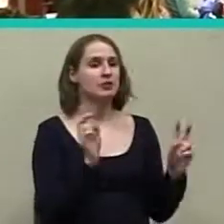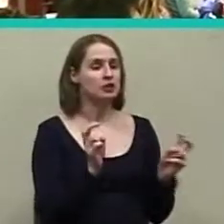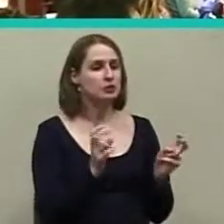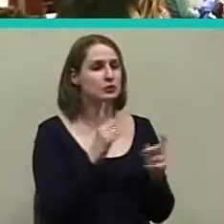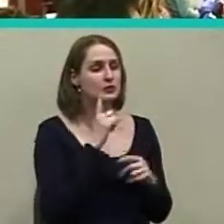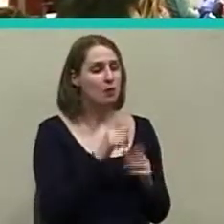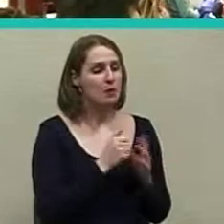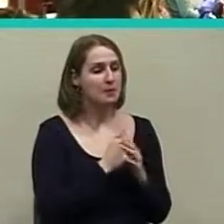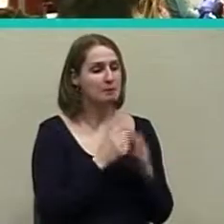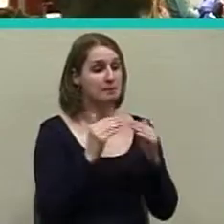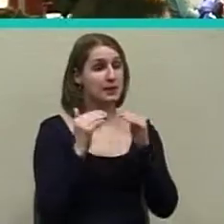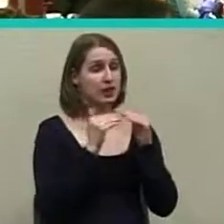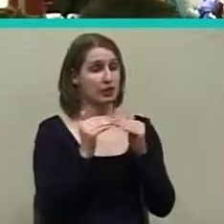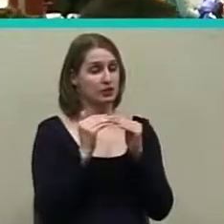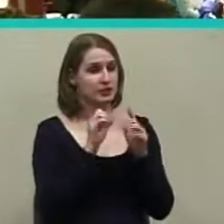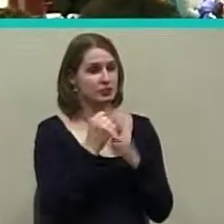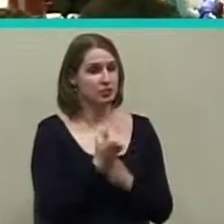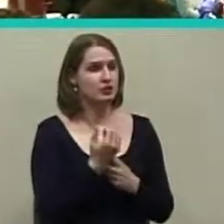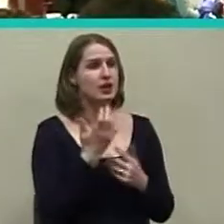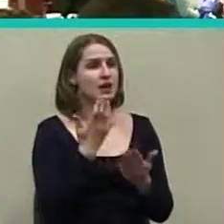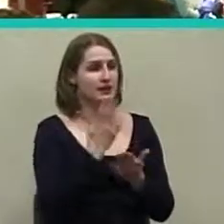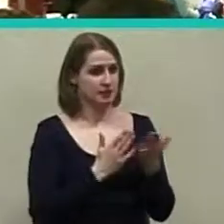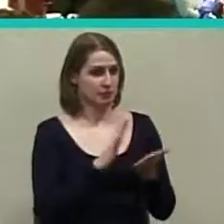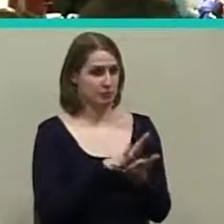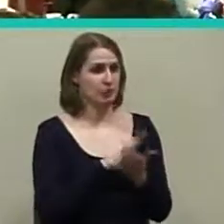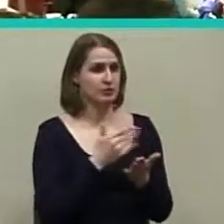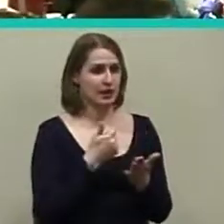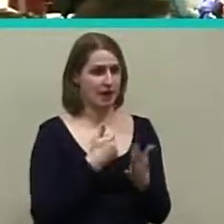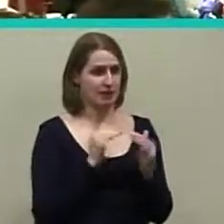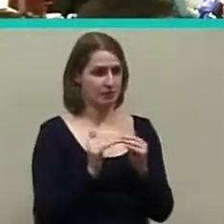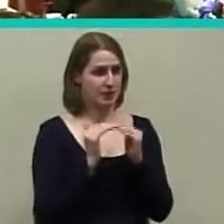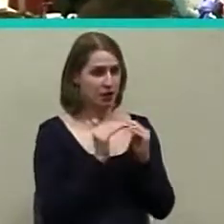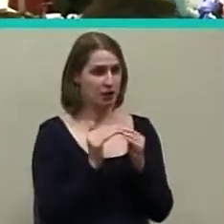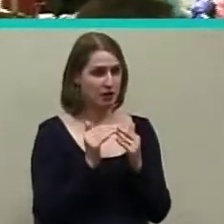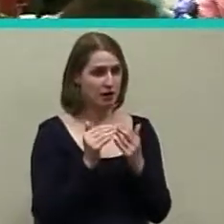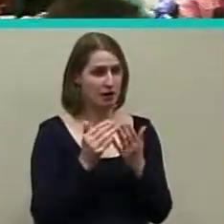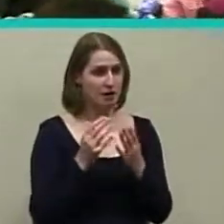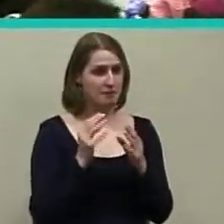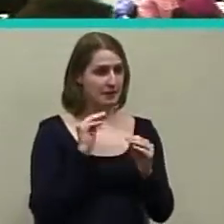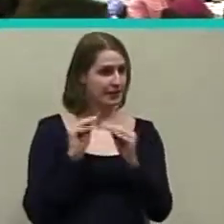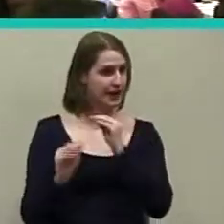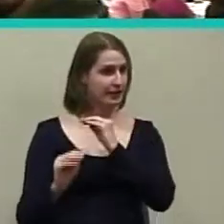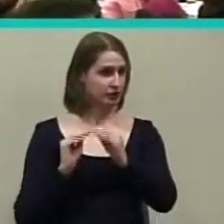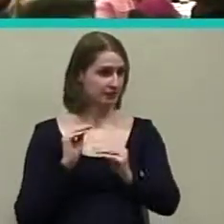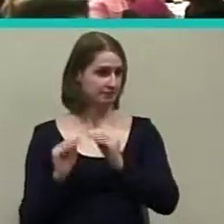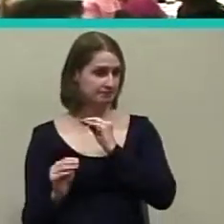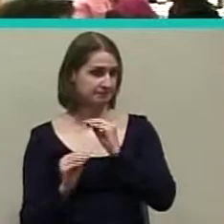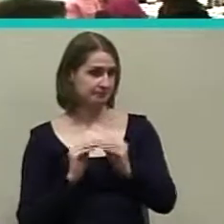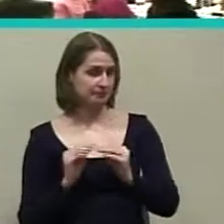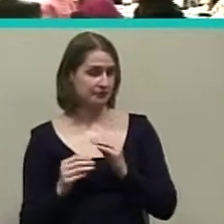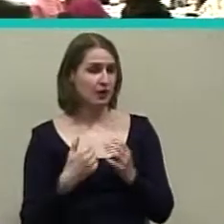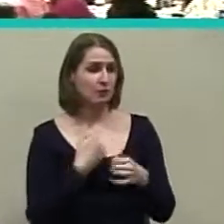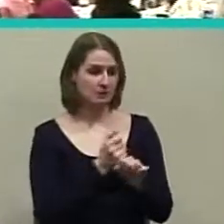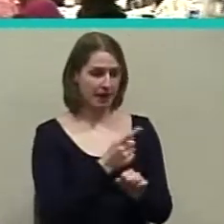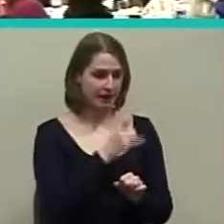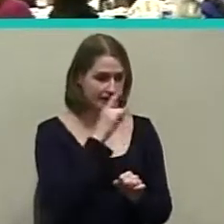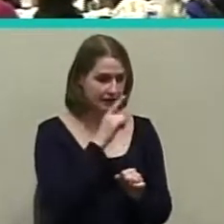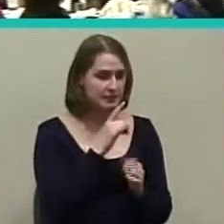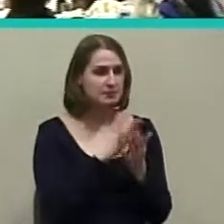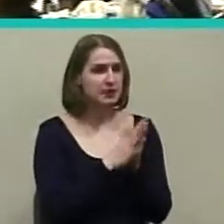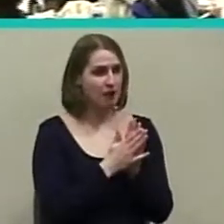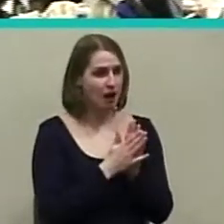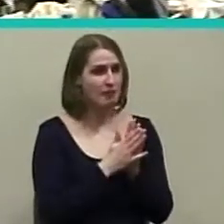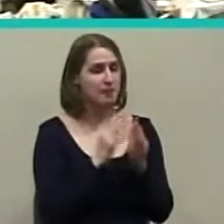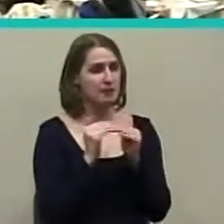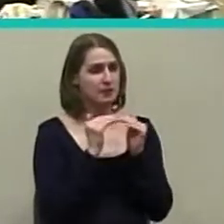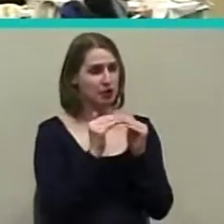peer kind of situations. We've got schools that have done things like peer mediation, where we've made kids peer mediators to begin to learn how to begin to